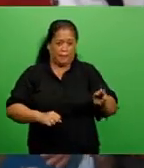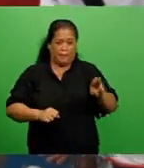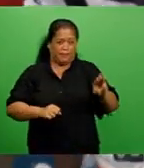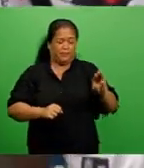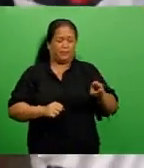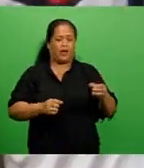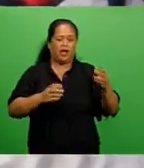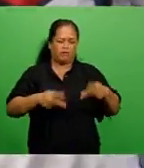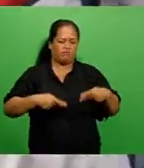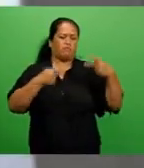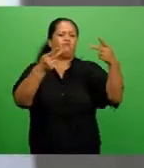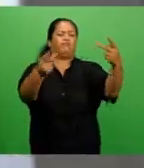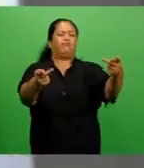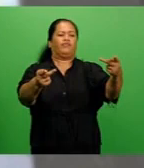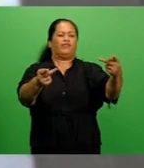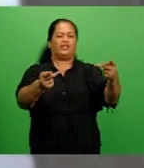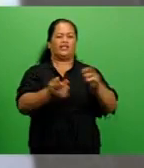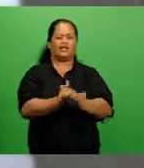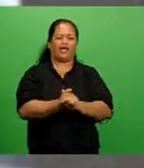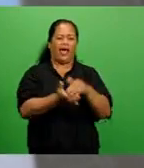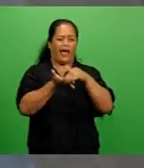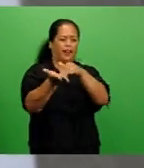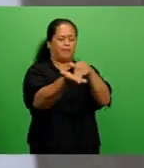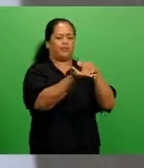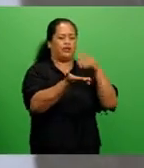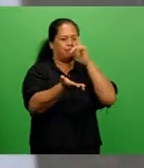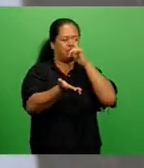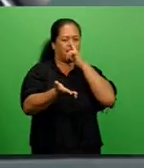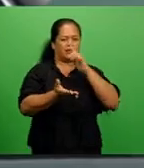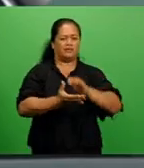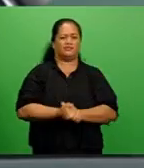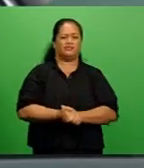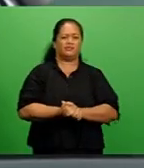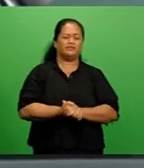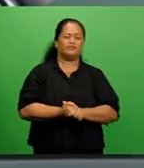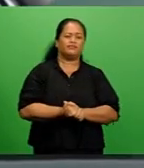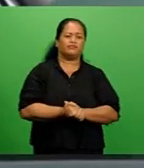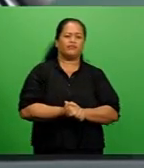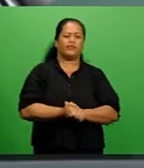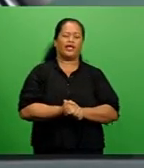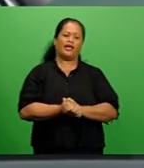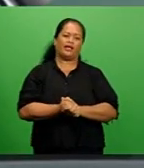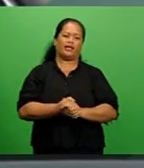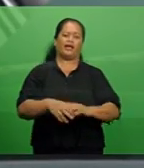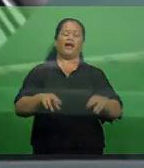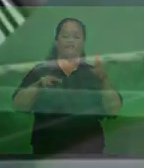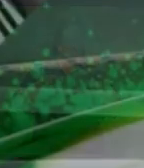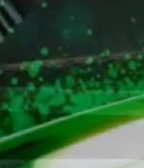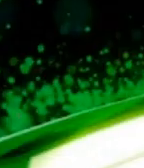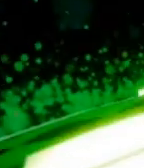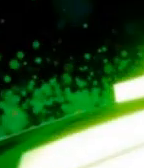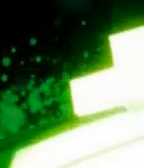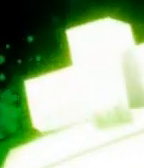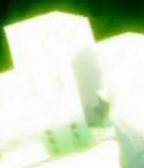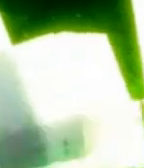Cyclone Winston in the Lau Group in 2016. Felipe Nicaso, FBC News.